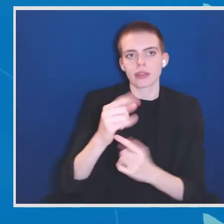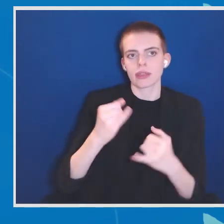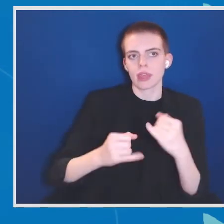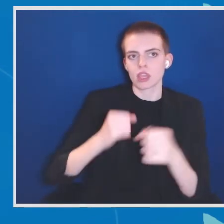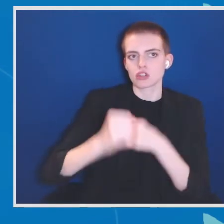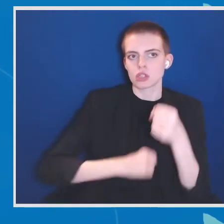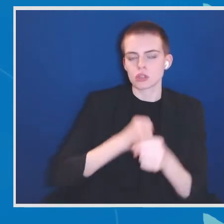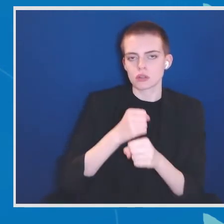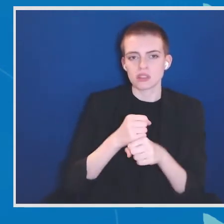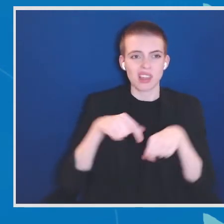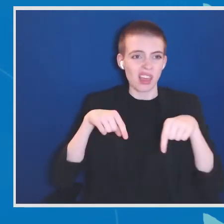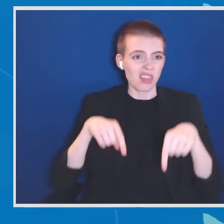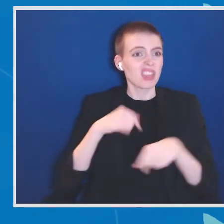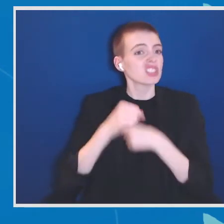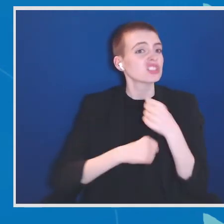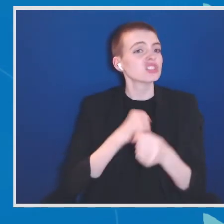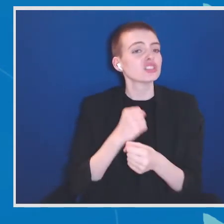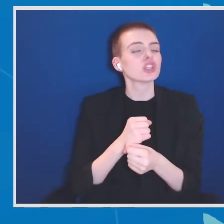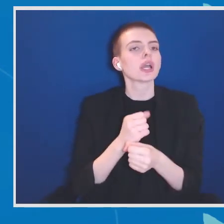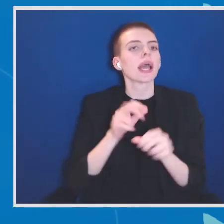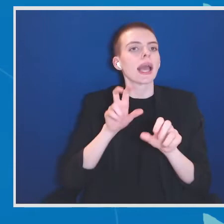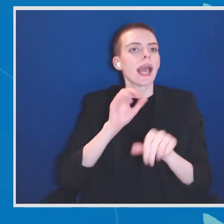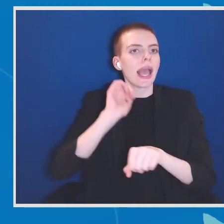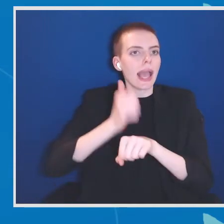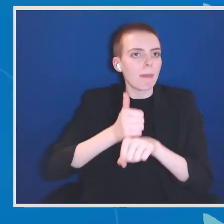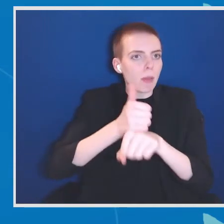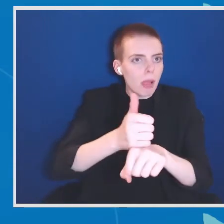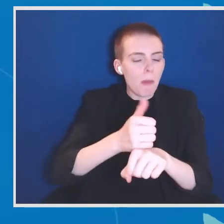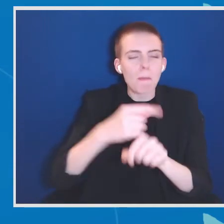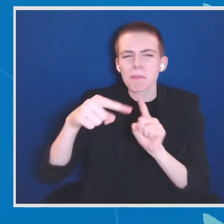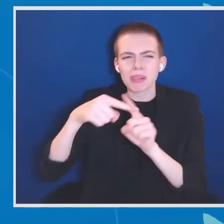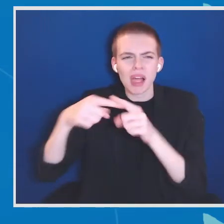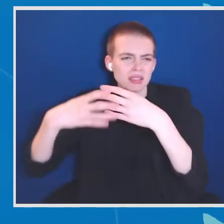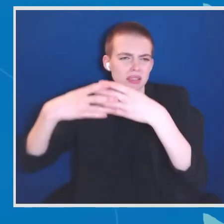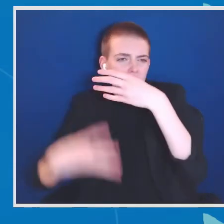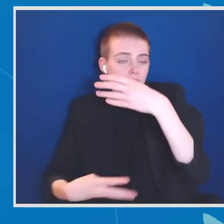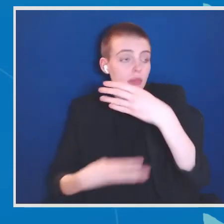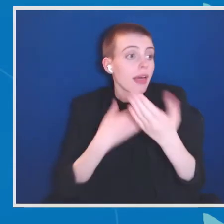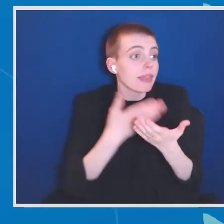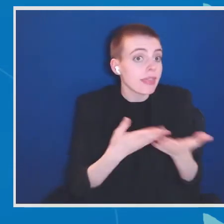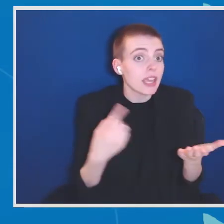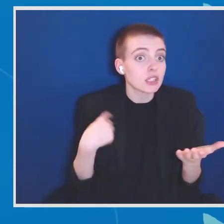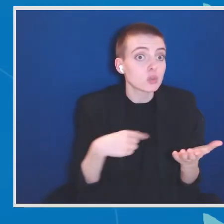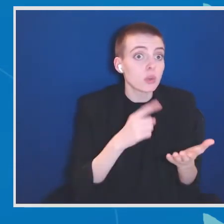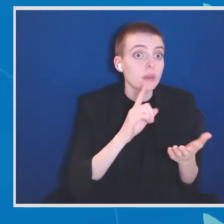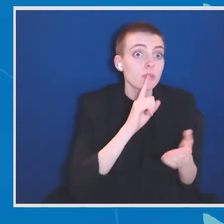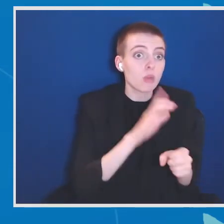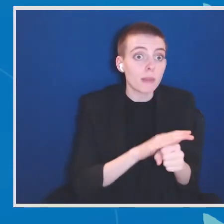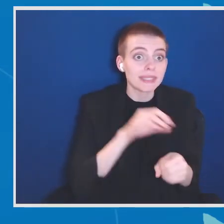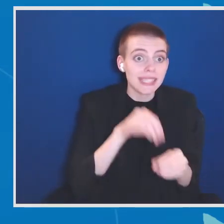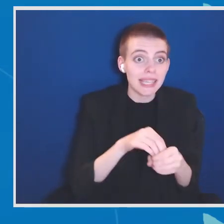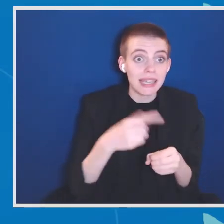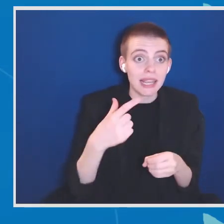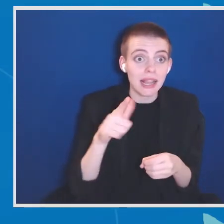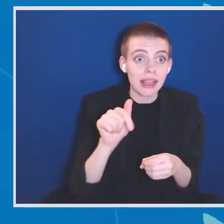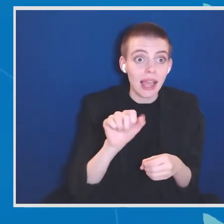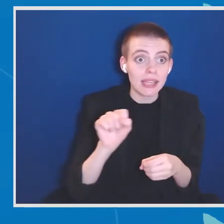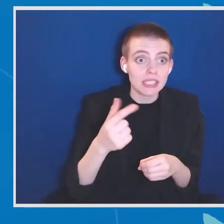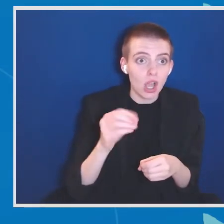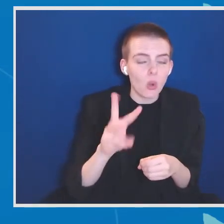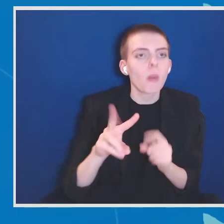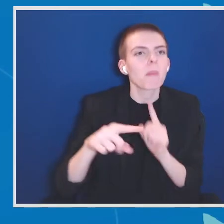of implementation plus. Implement the things we promised in Glasgow, plus we have to bring the 8